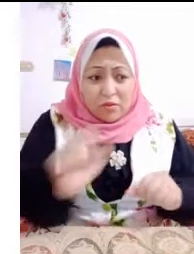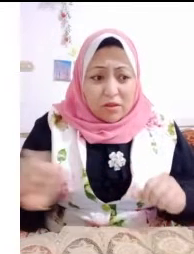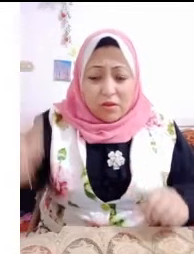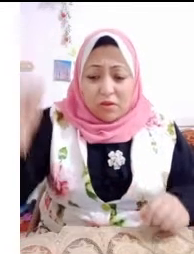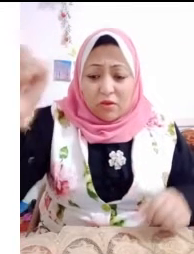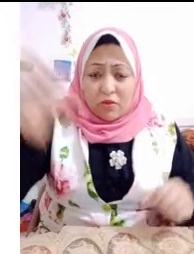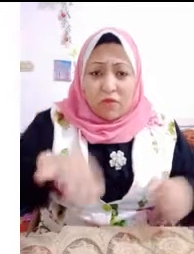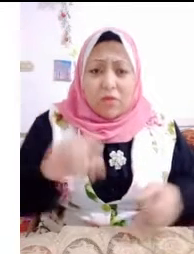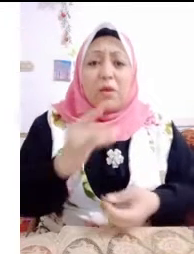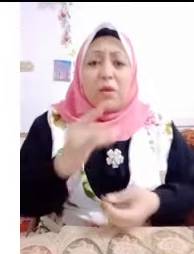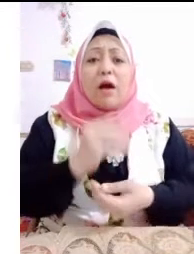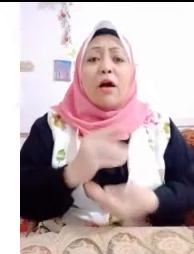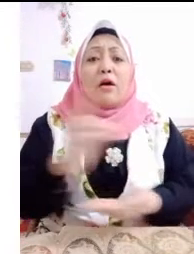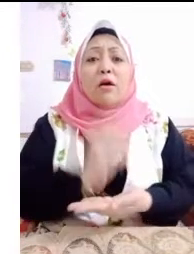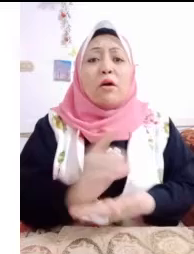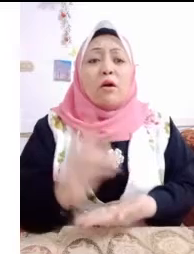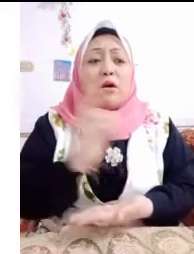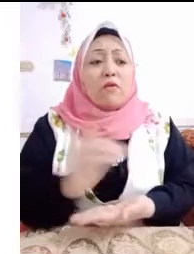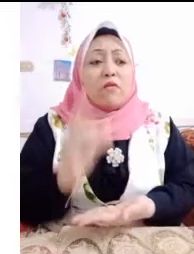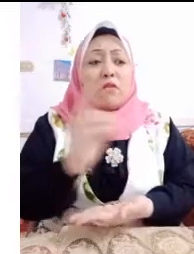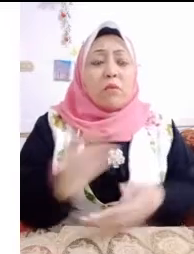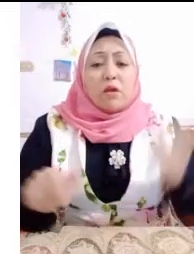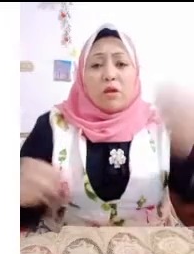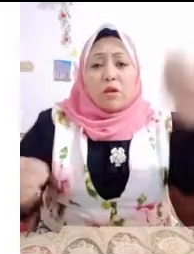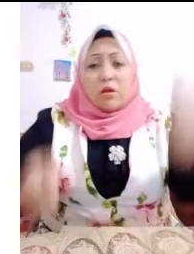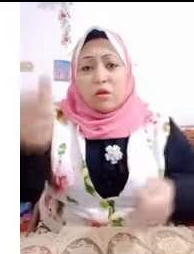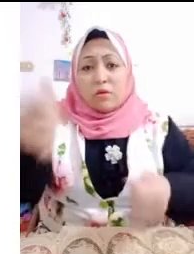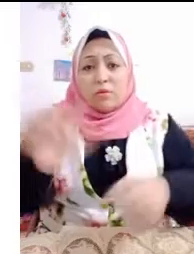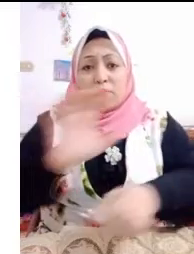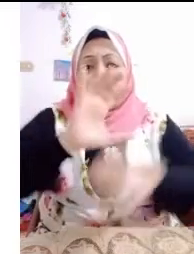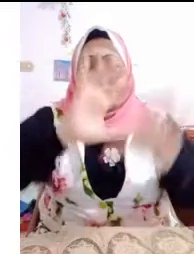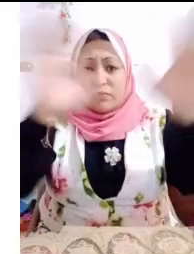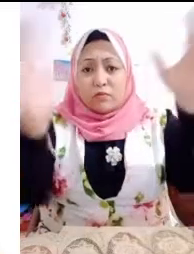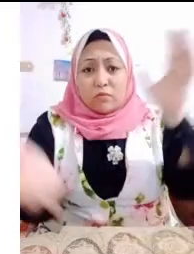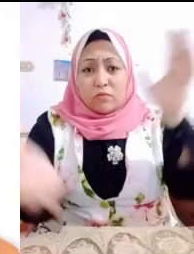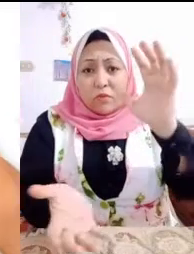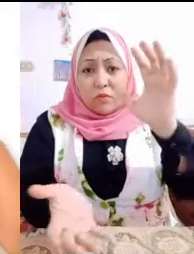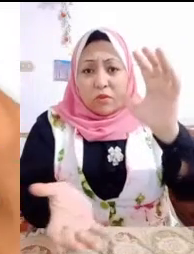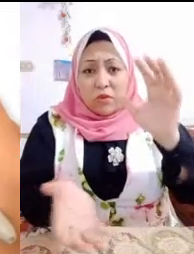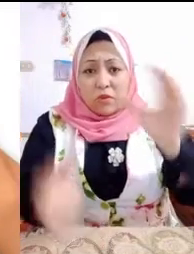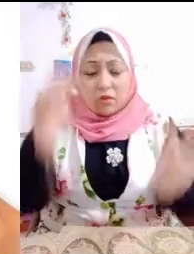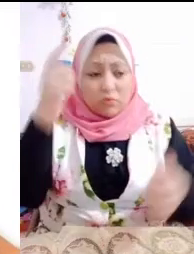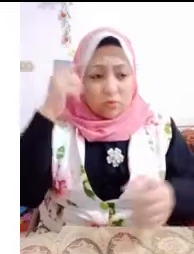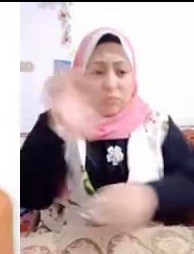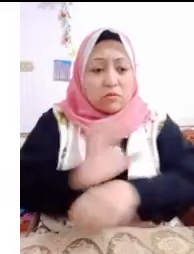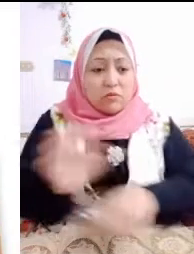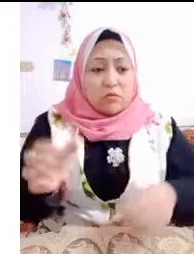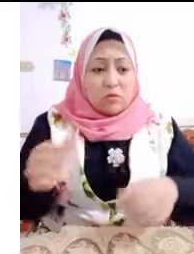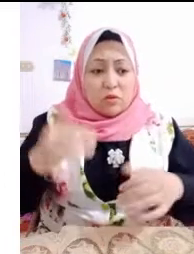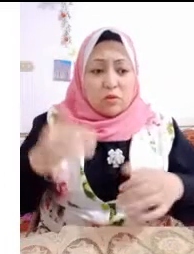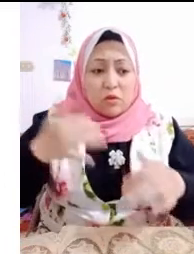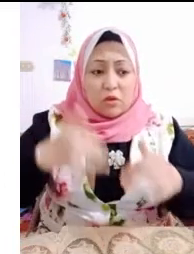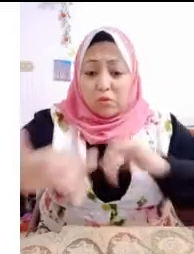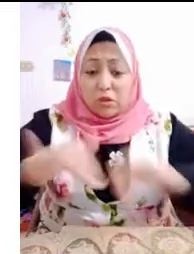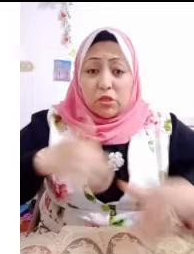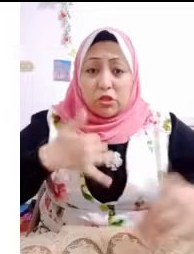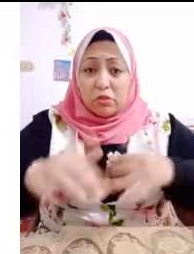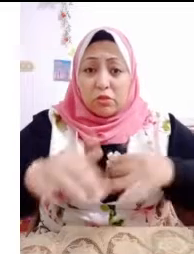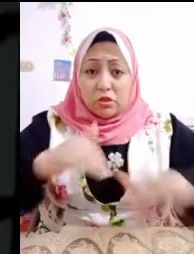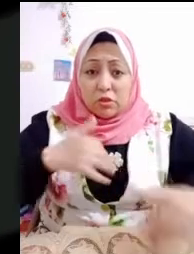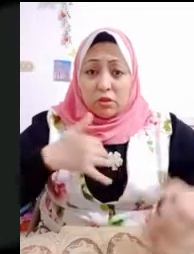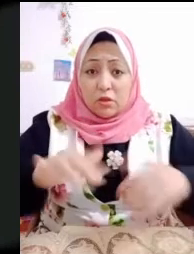nature. Perhaps surprisingly, researchers estimate that the biggest source of microplastics comes from car